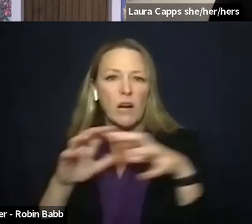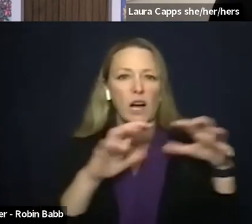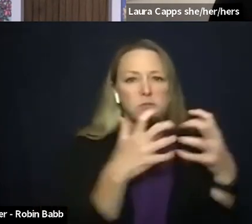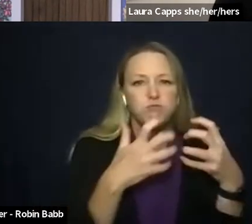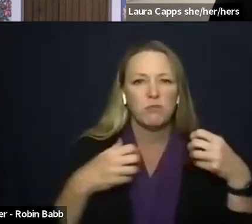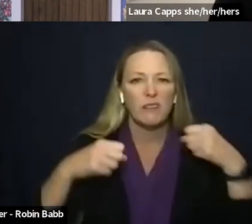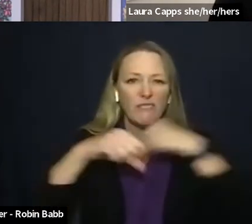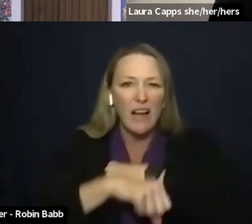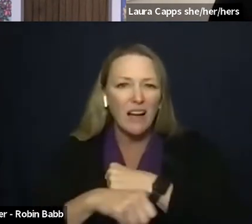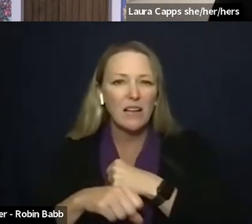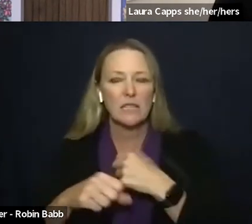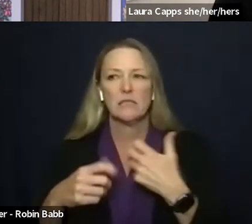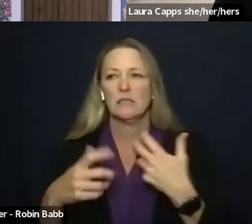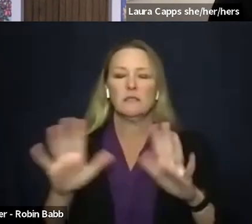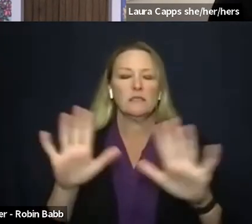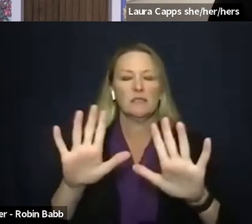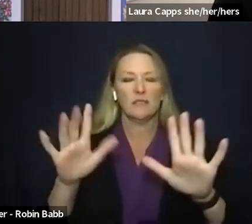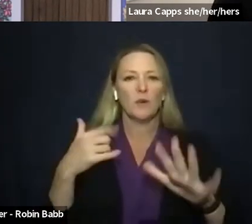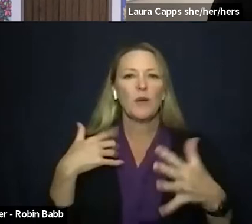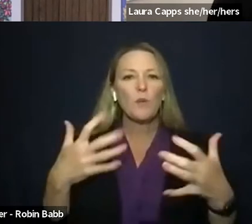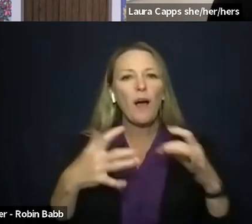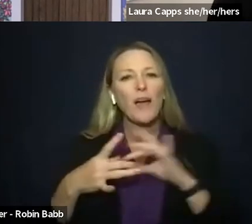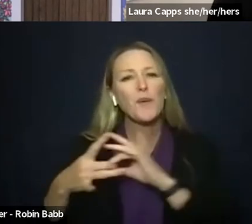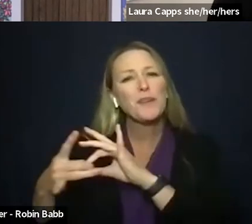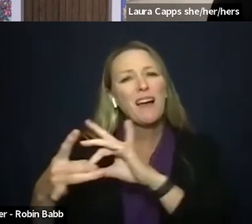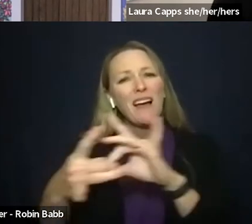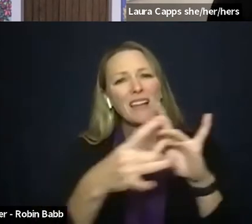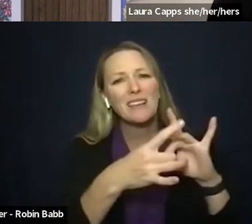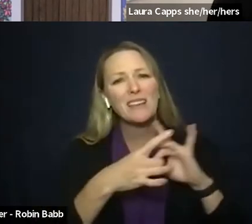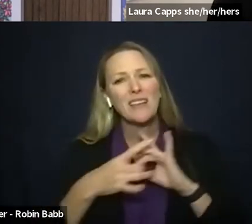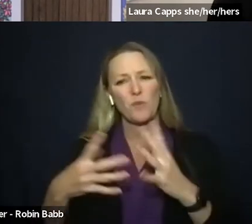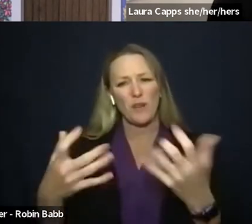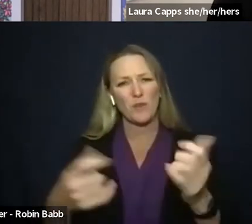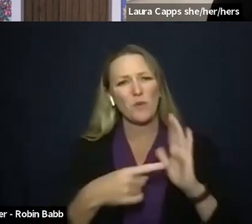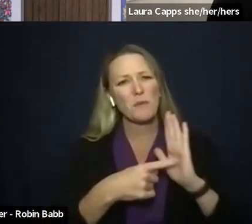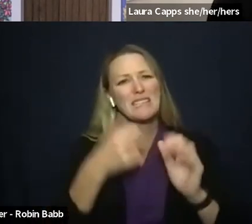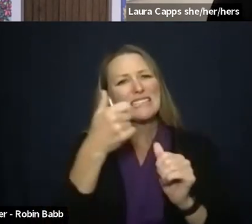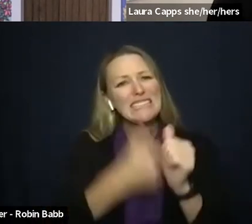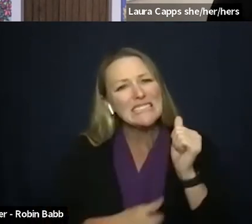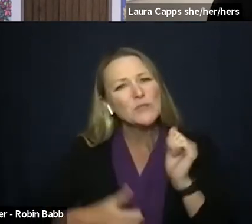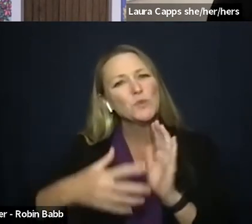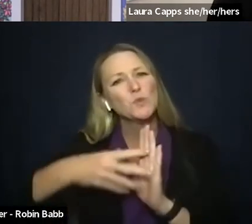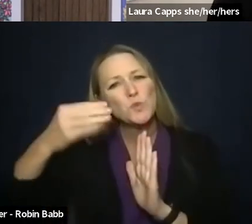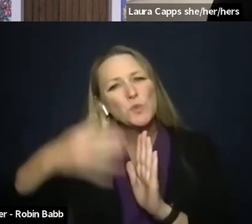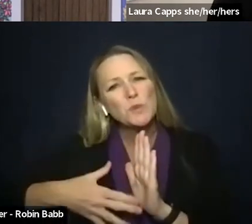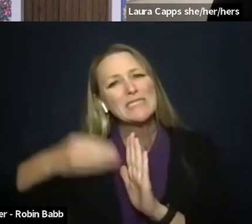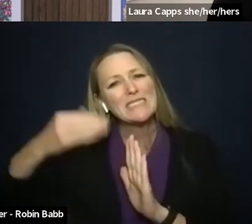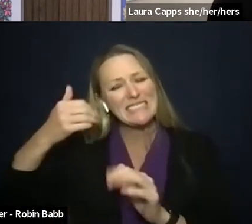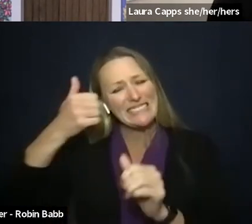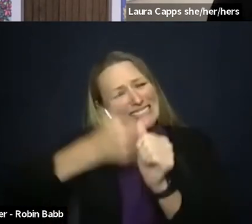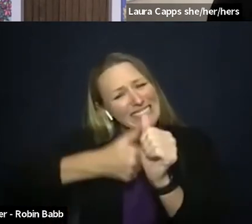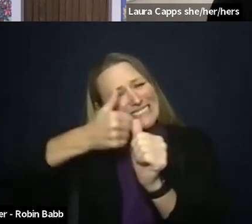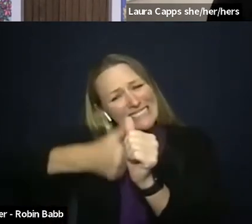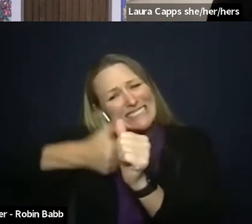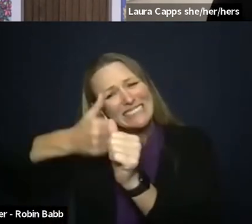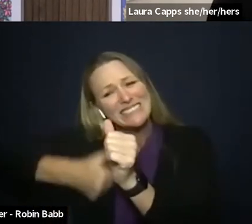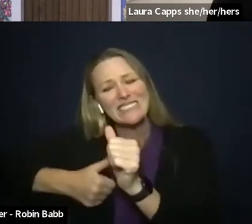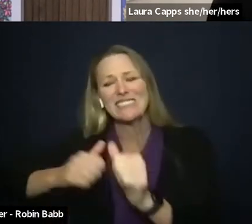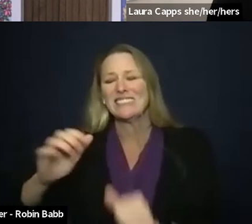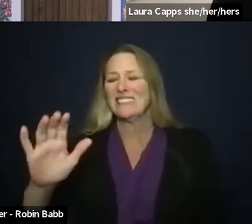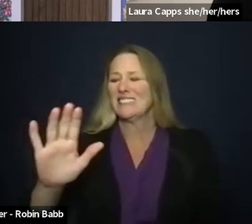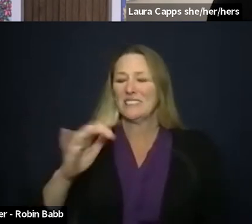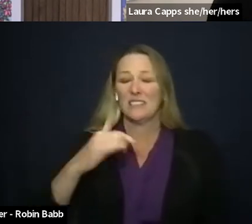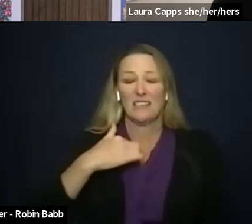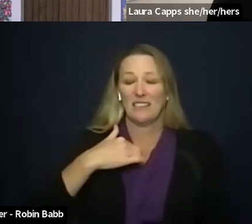united making sure that we represent each and every student and so i just to even think